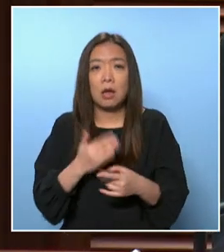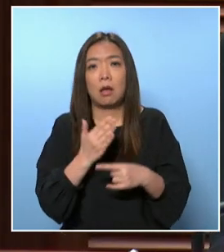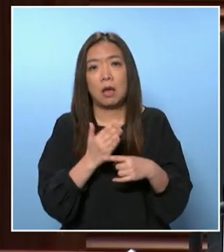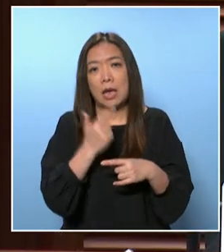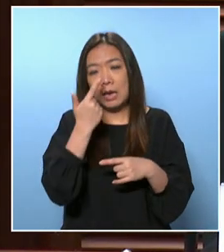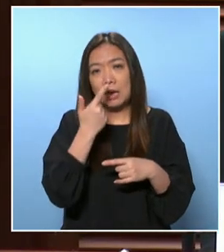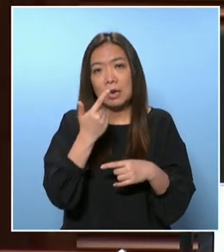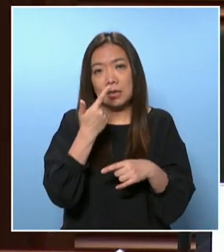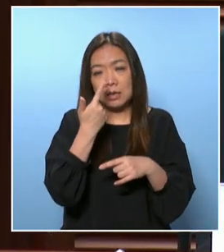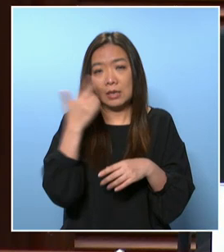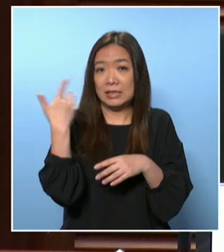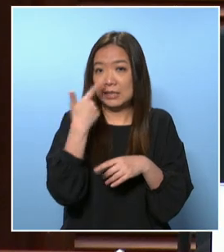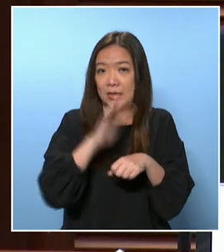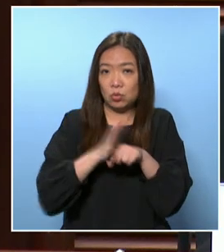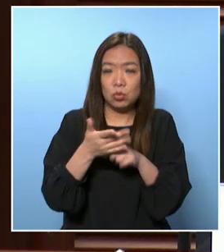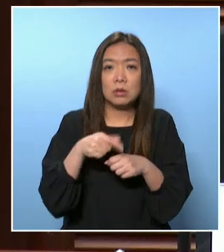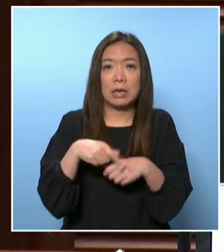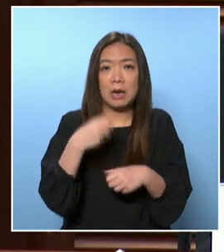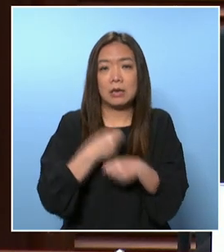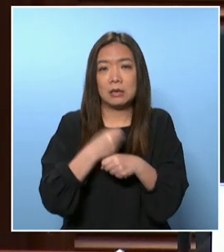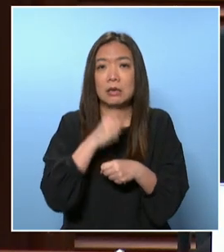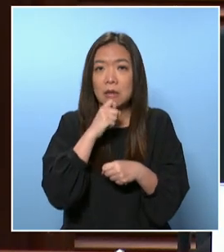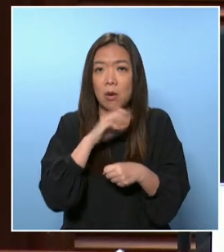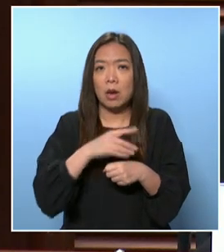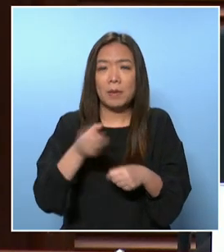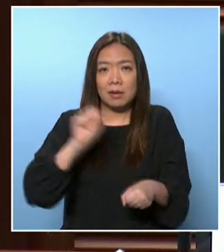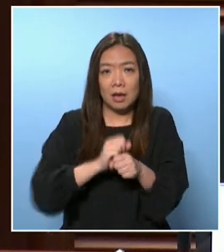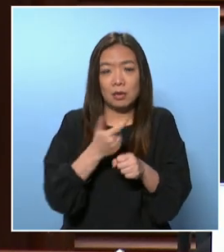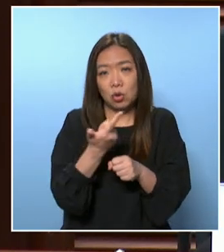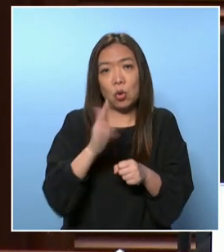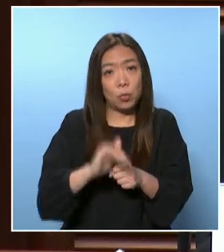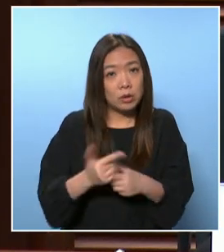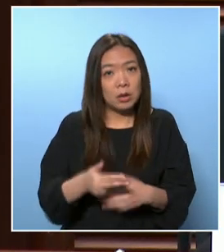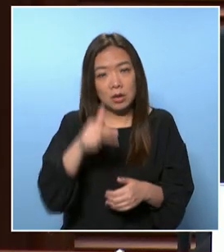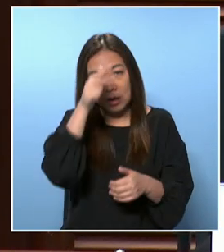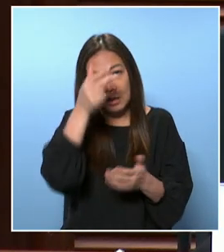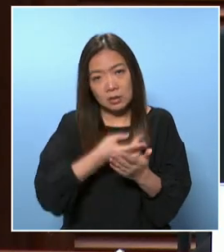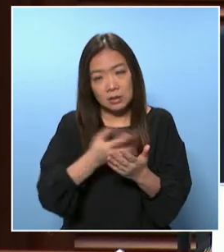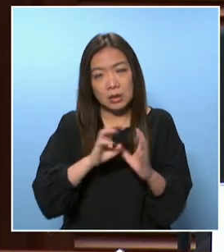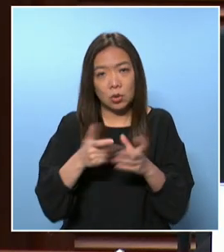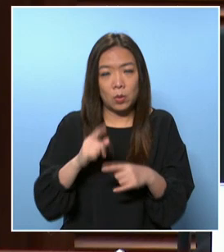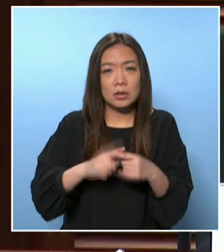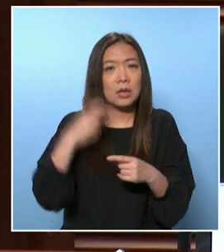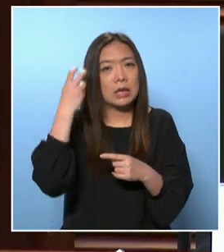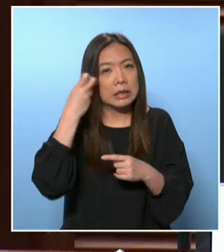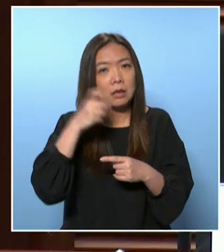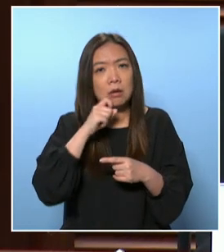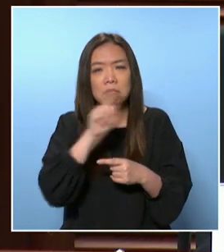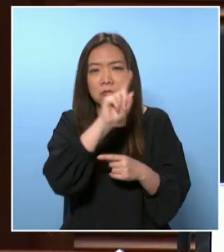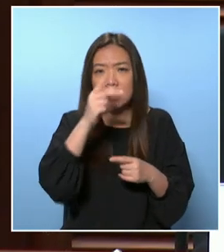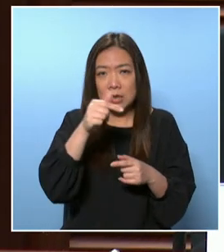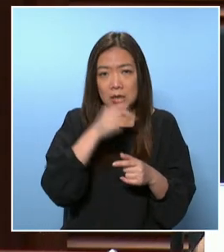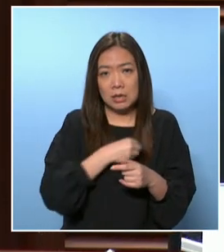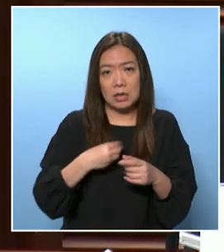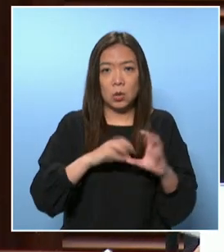outpatient clinic during COVID. We've done something also. Can this be expanded? The Policy Bureau is